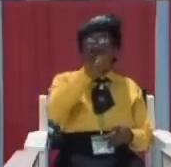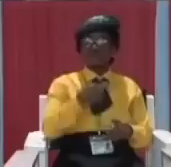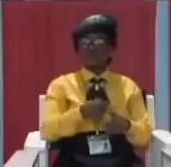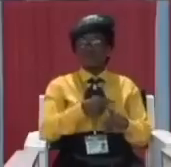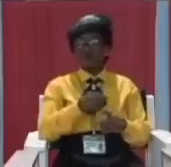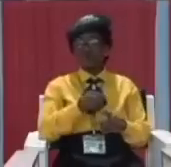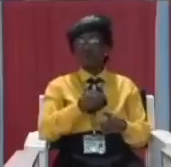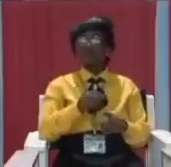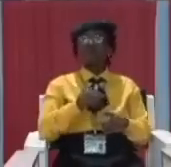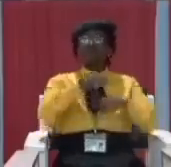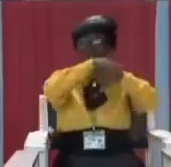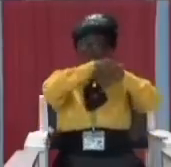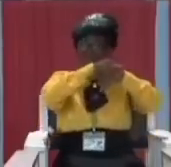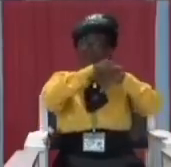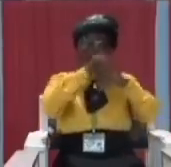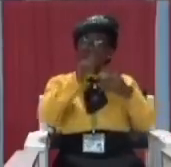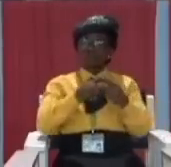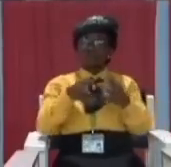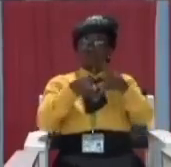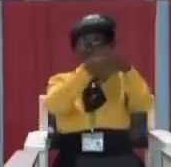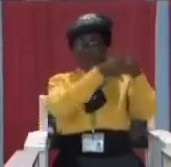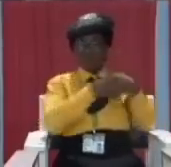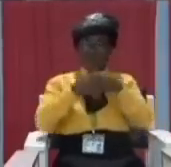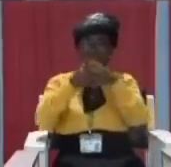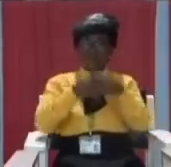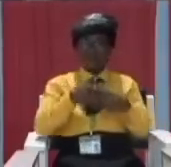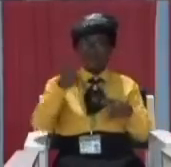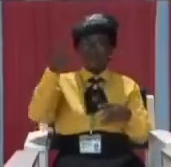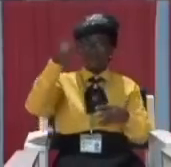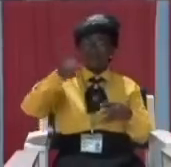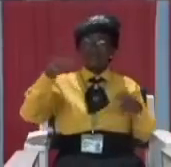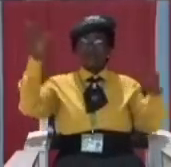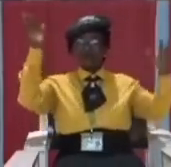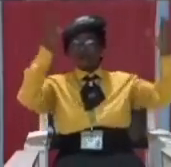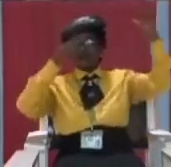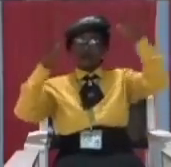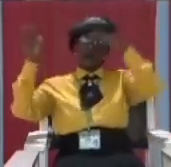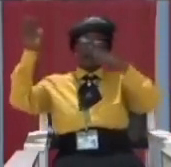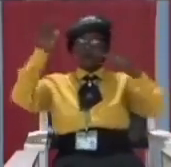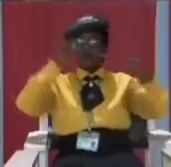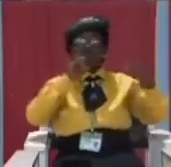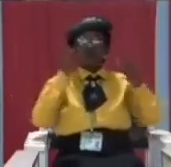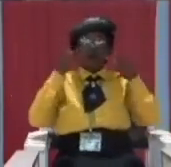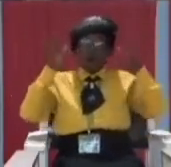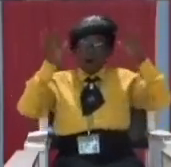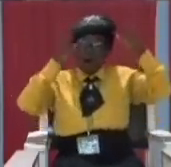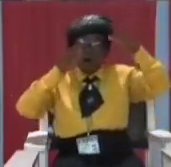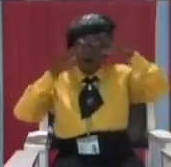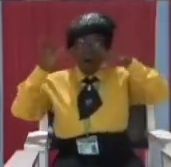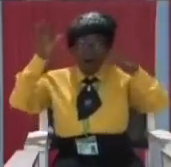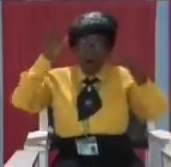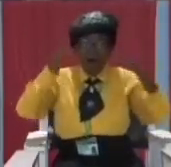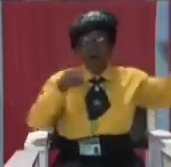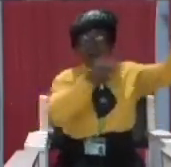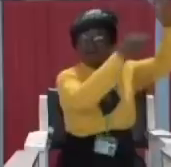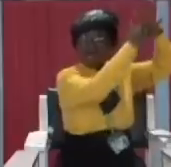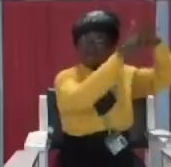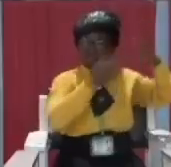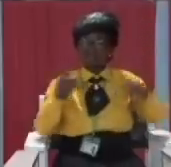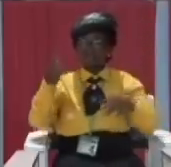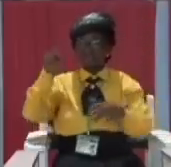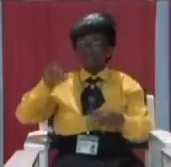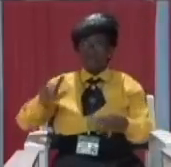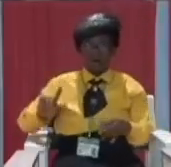America, the wind is blowing against the plane. They call